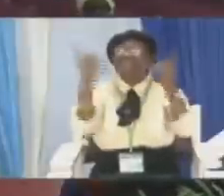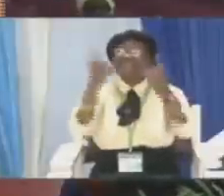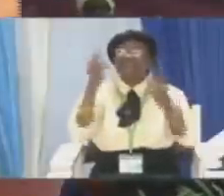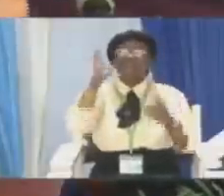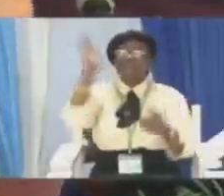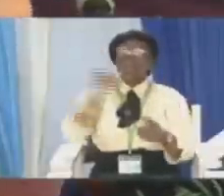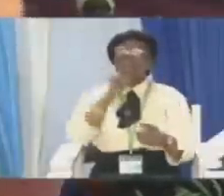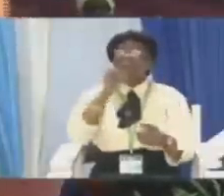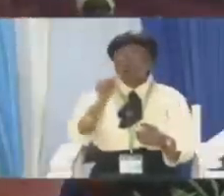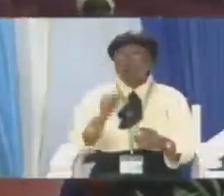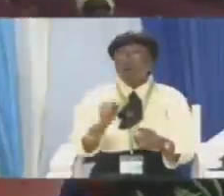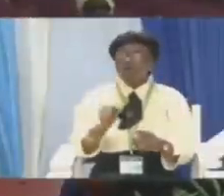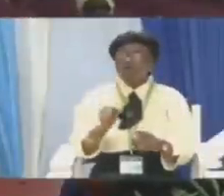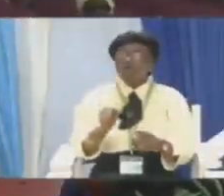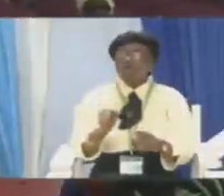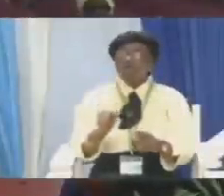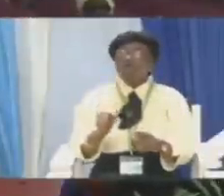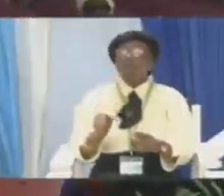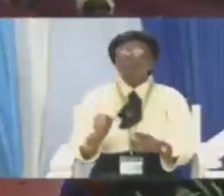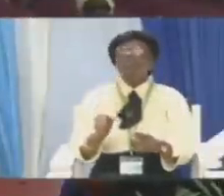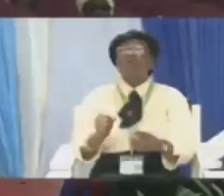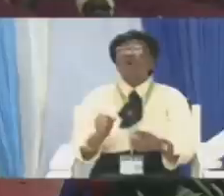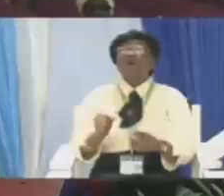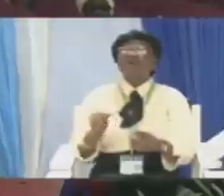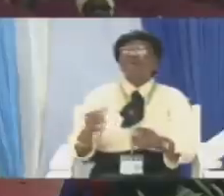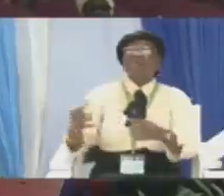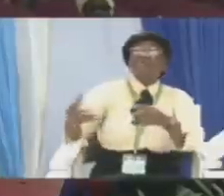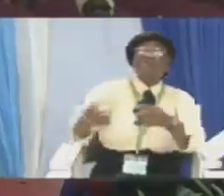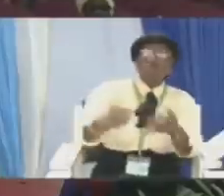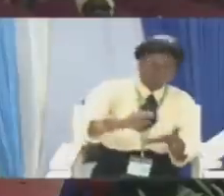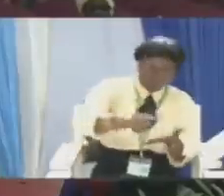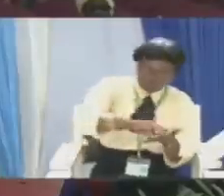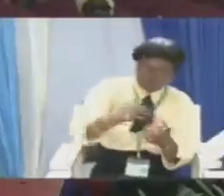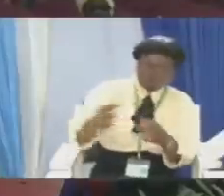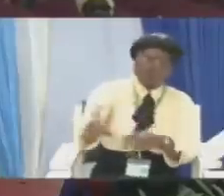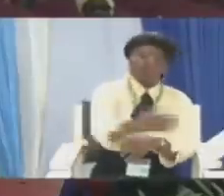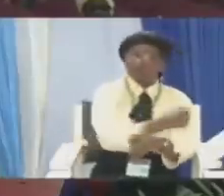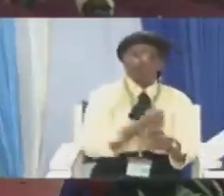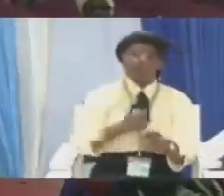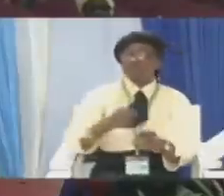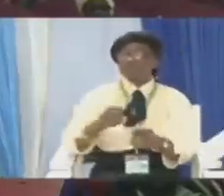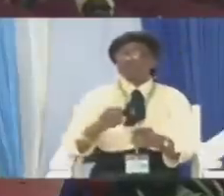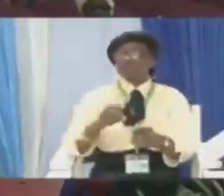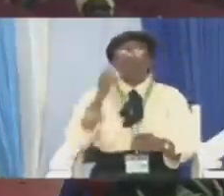eternity, but it will rob you and prevent you from being fruitful.